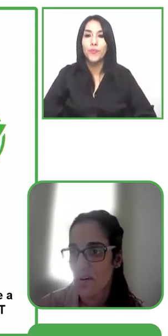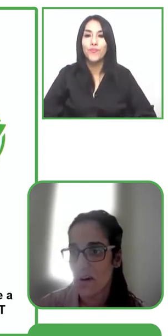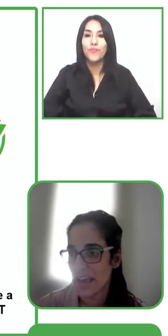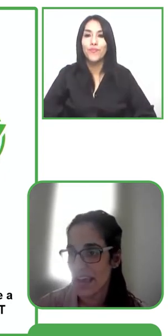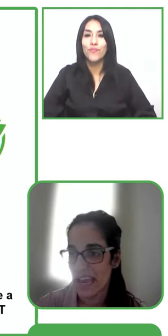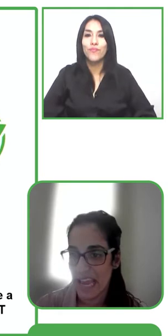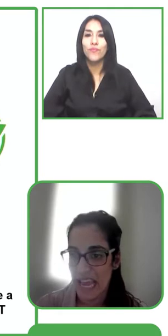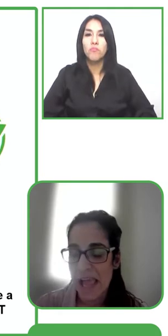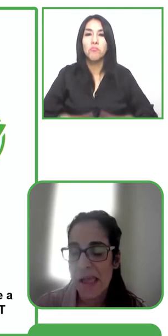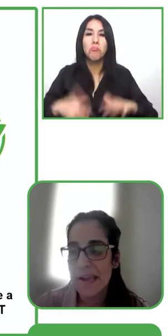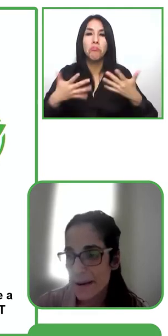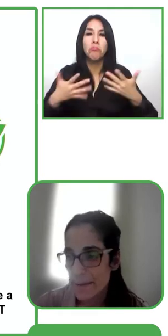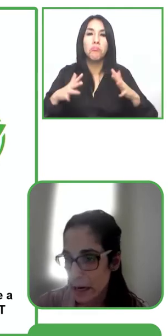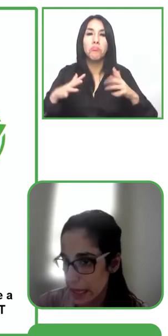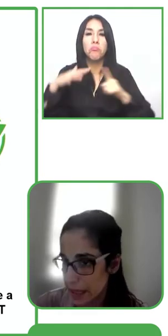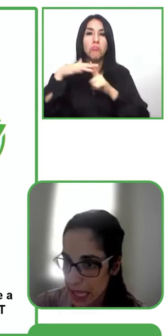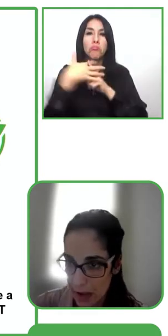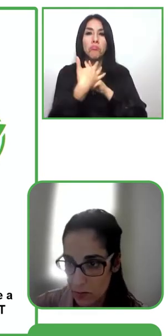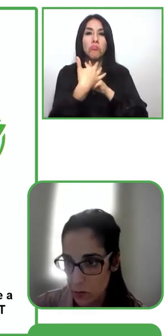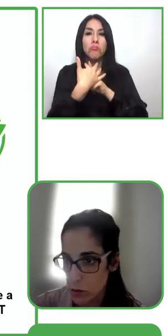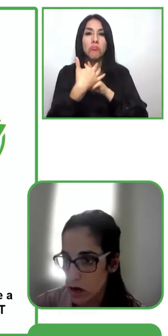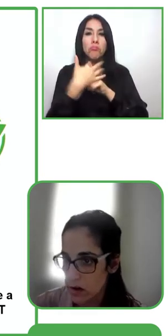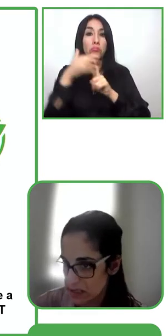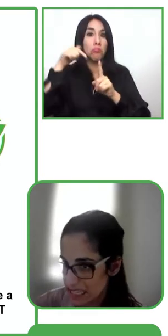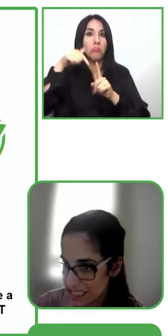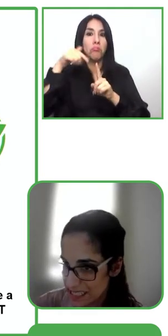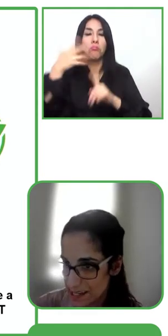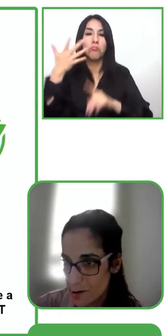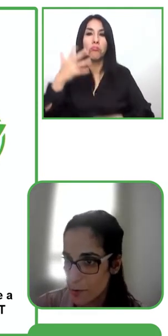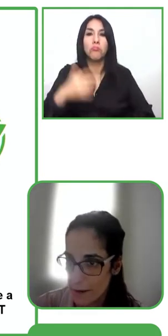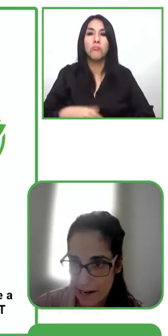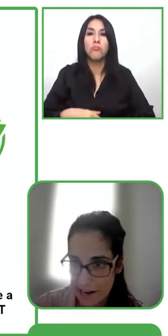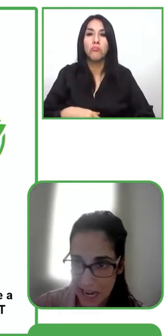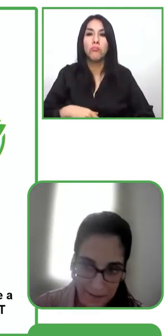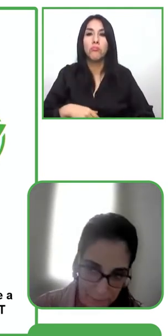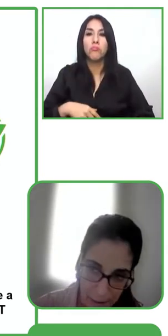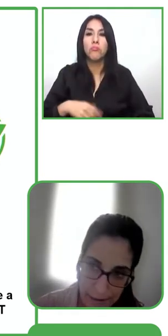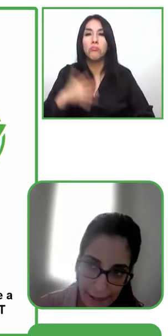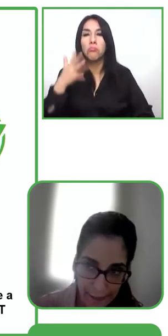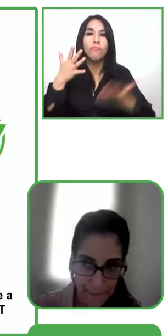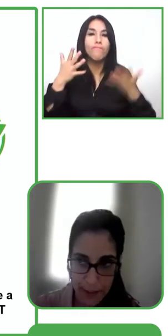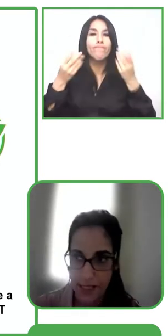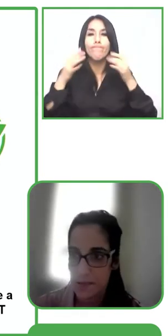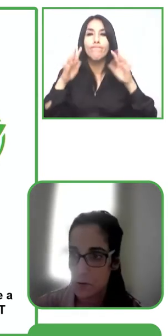In a context and surroundings which